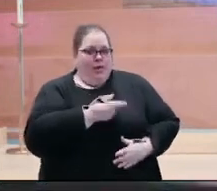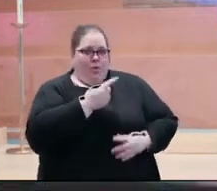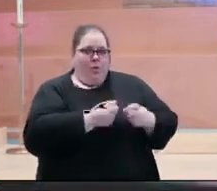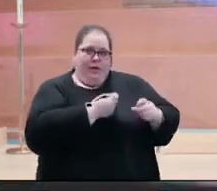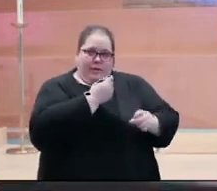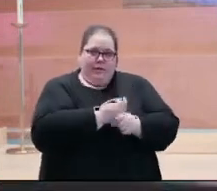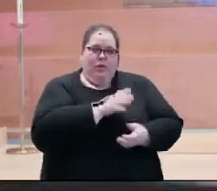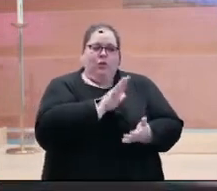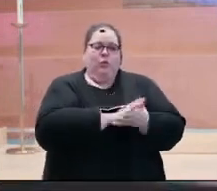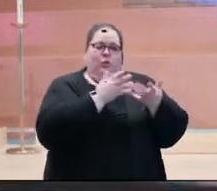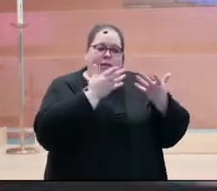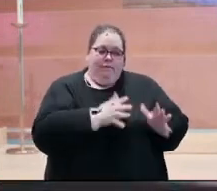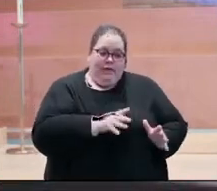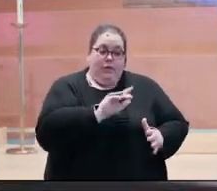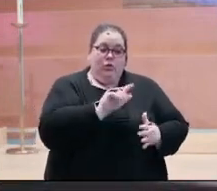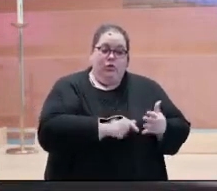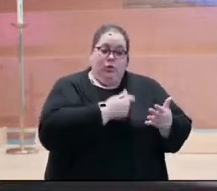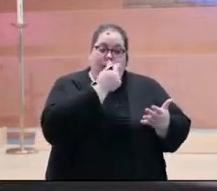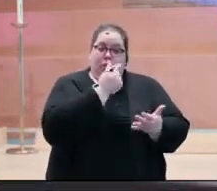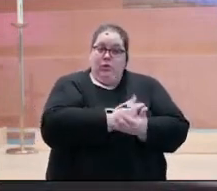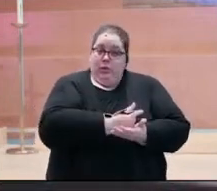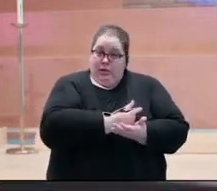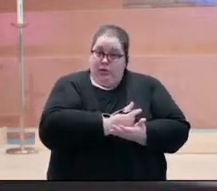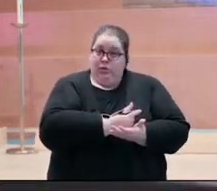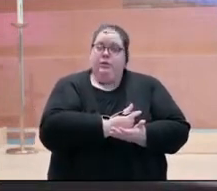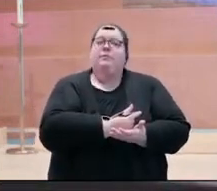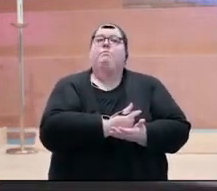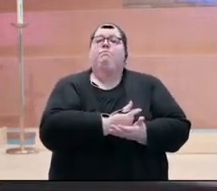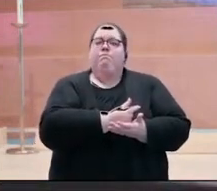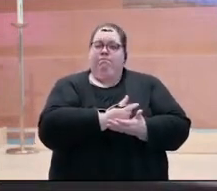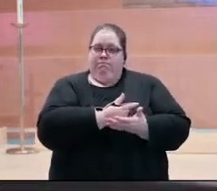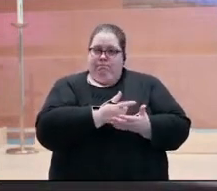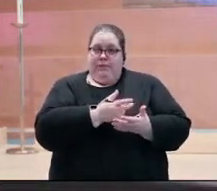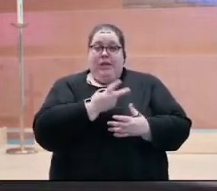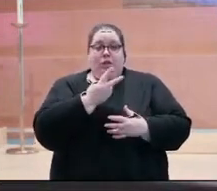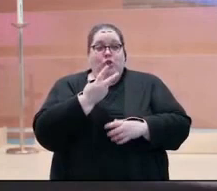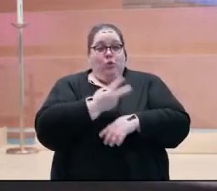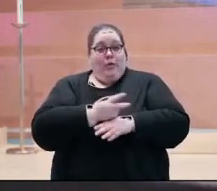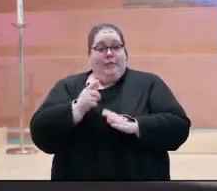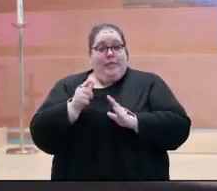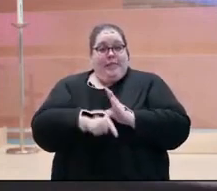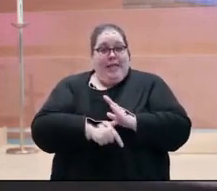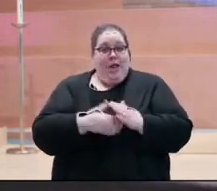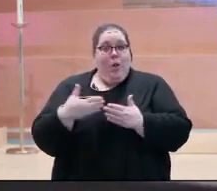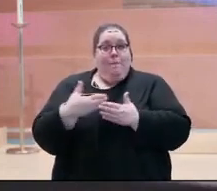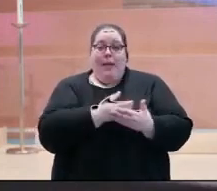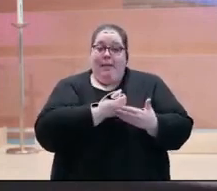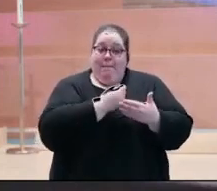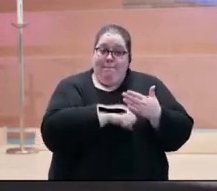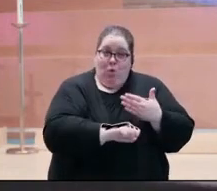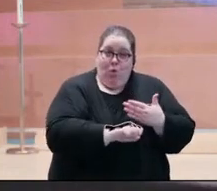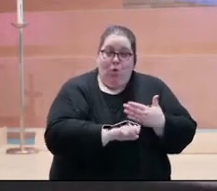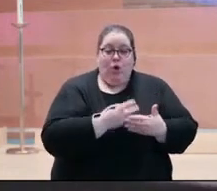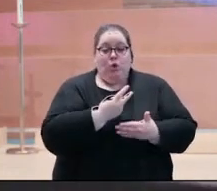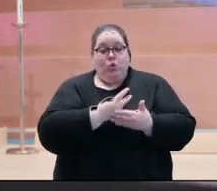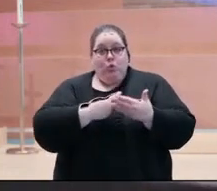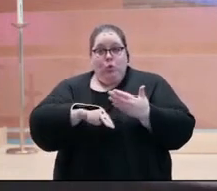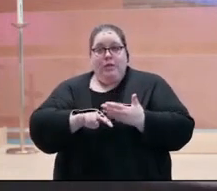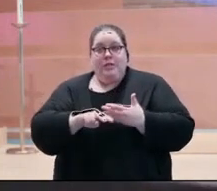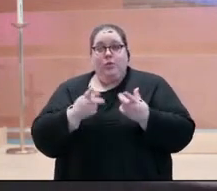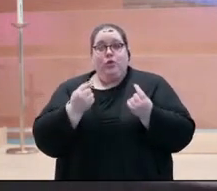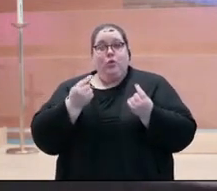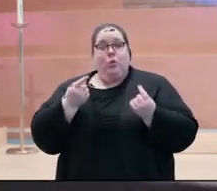and everything. And then graduation came. And I graduated. 2 days later, we had a baby. 2 weeks later, we were doing